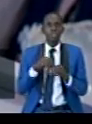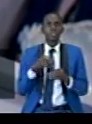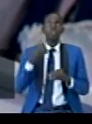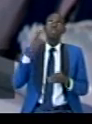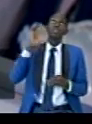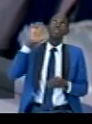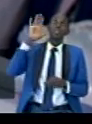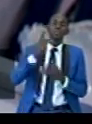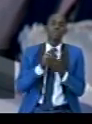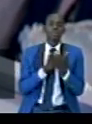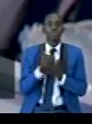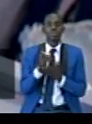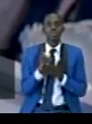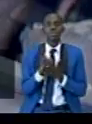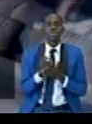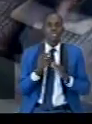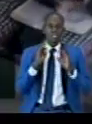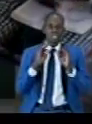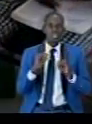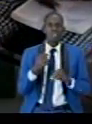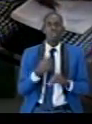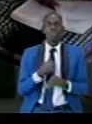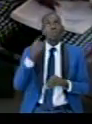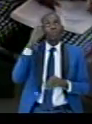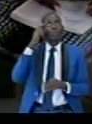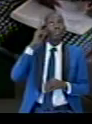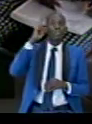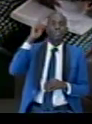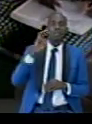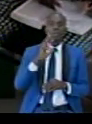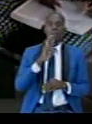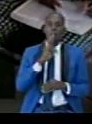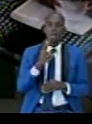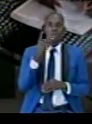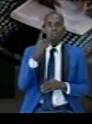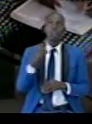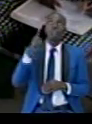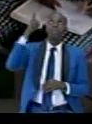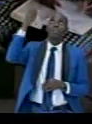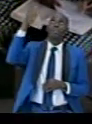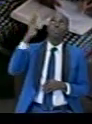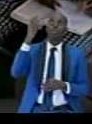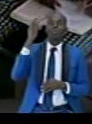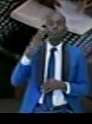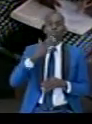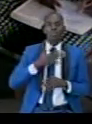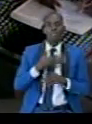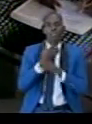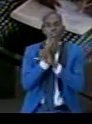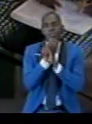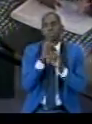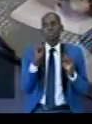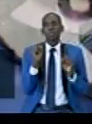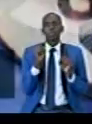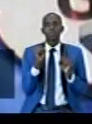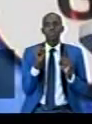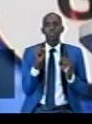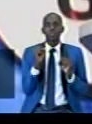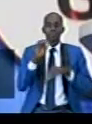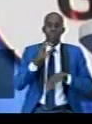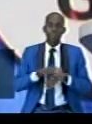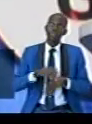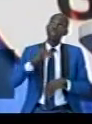Teach me, for thou art the God of my salvation. On